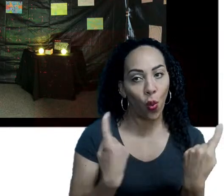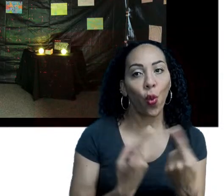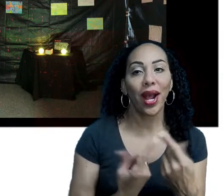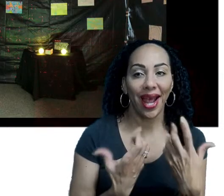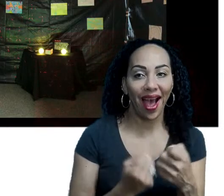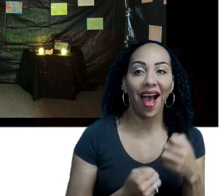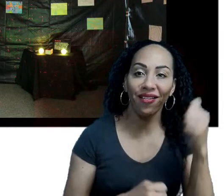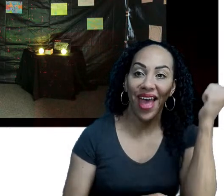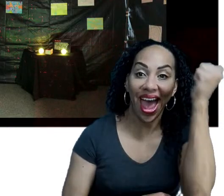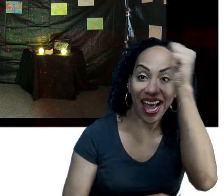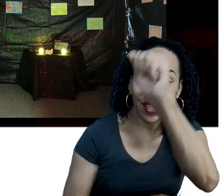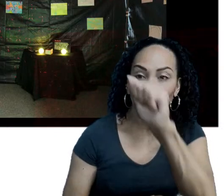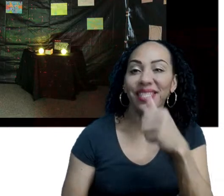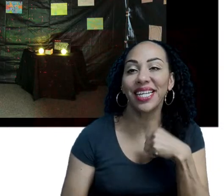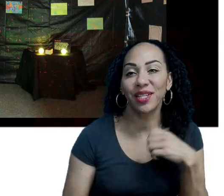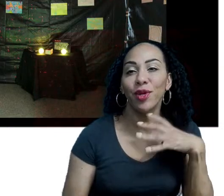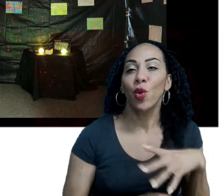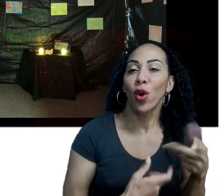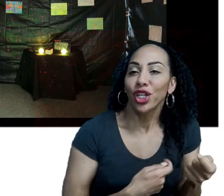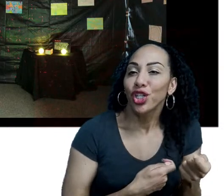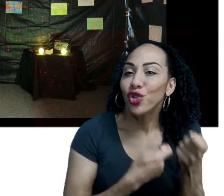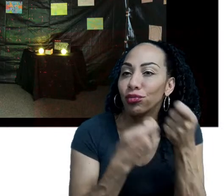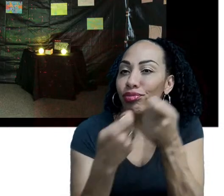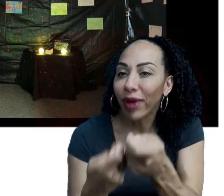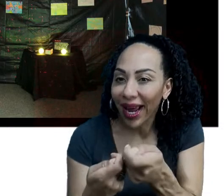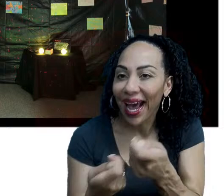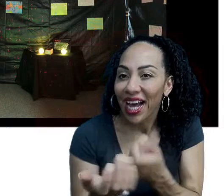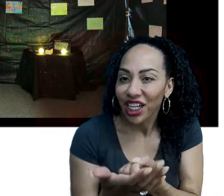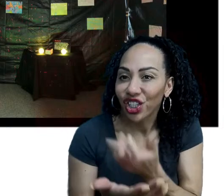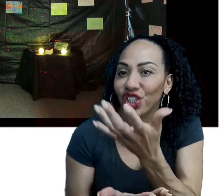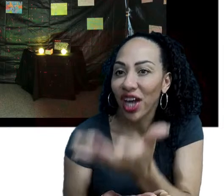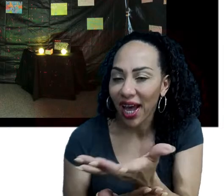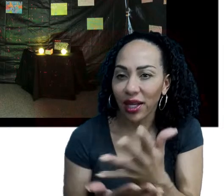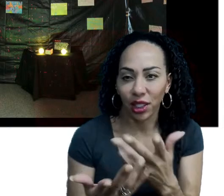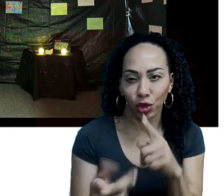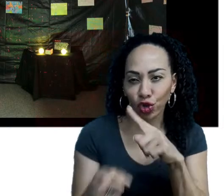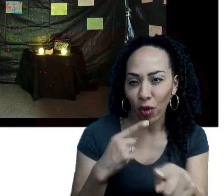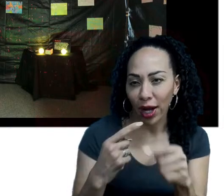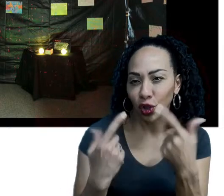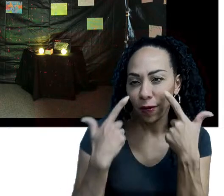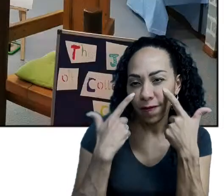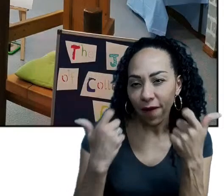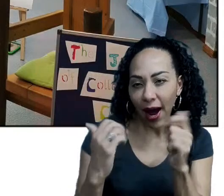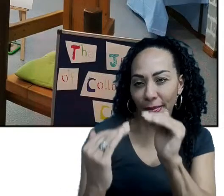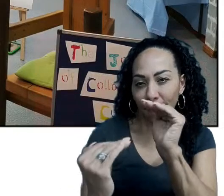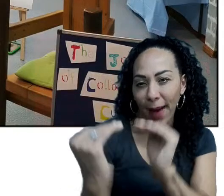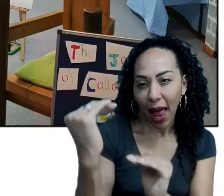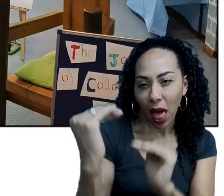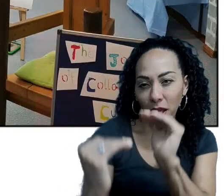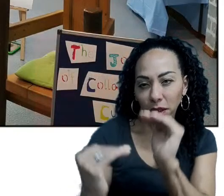as well, and kind of where that balance was. And so we spent many years doing this, and